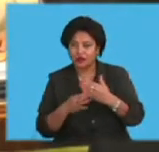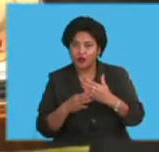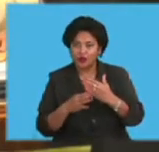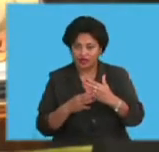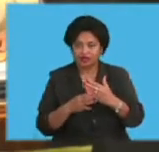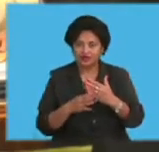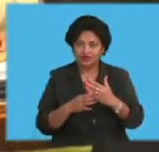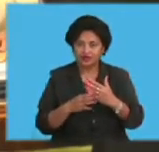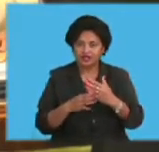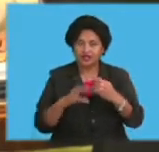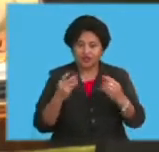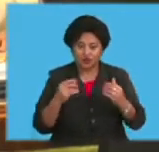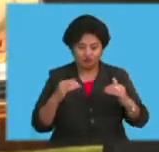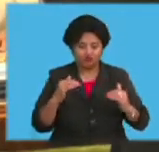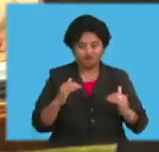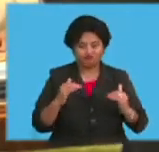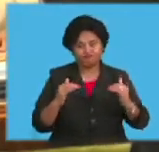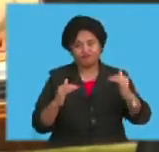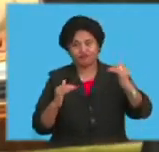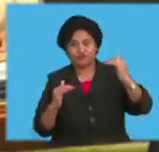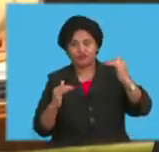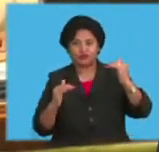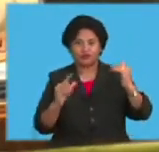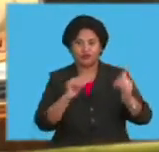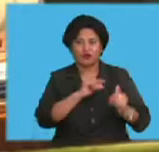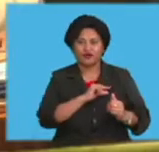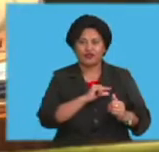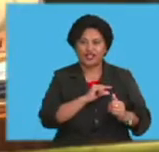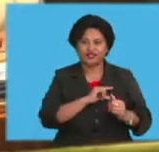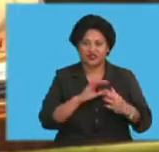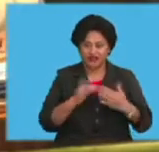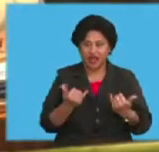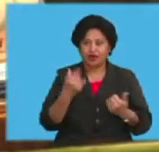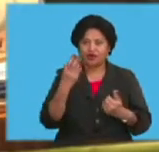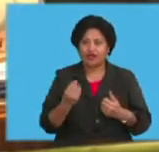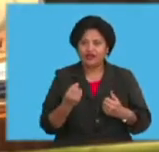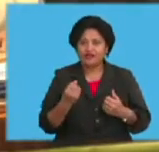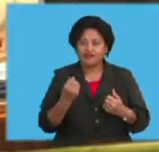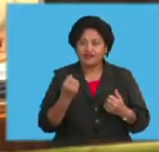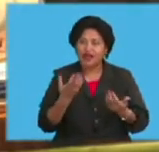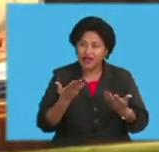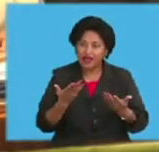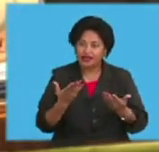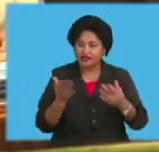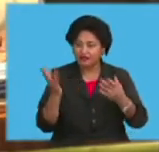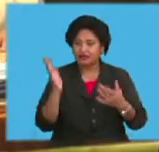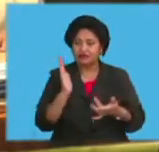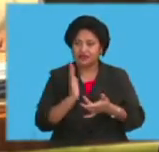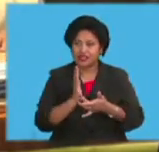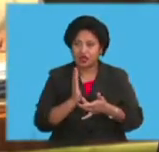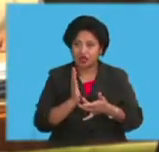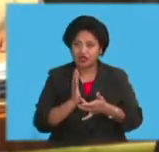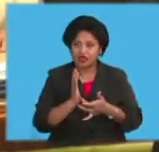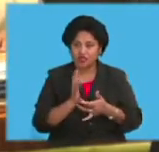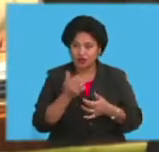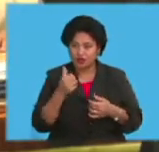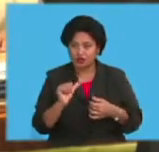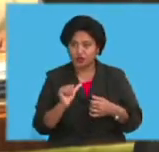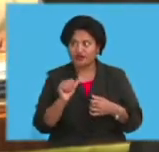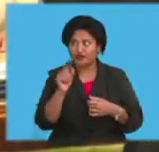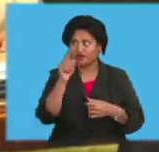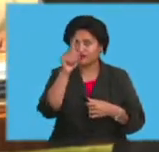be exposed to a higher level of expertise and advanced technology and quality services delivered by these foreign firms. And